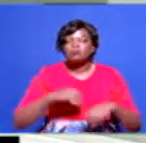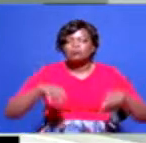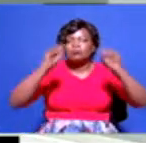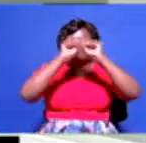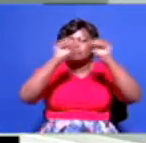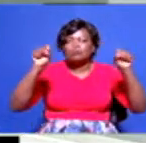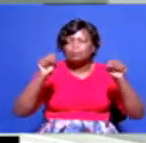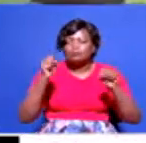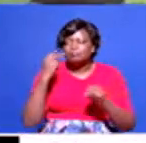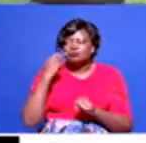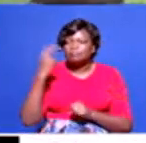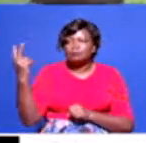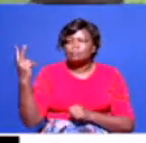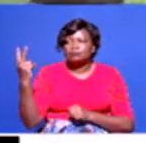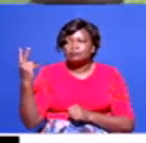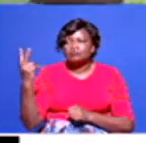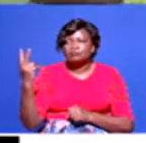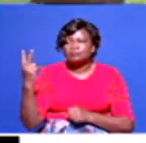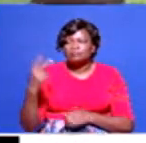look.